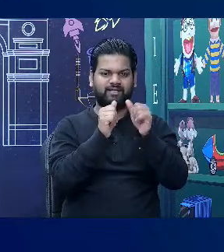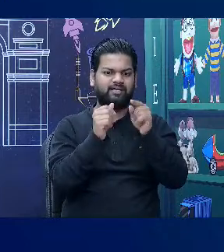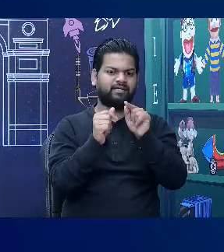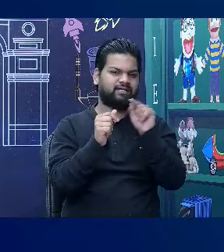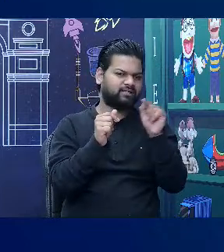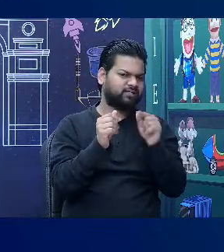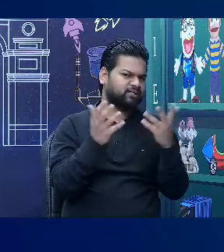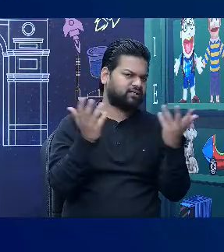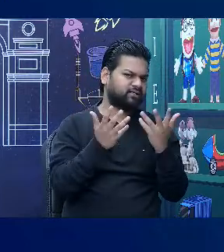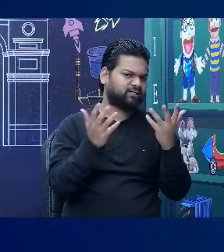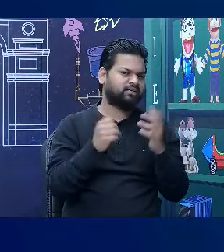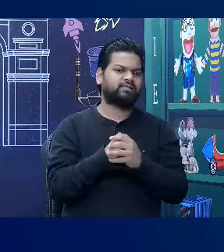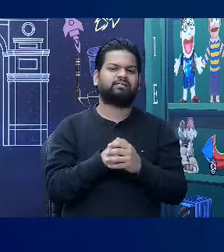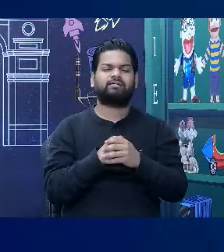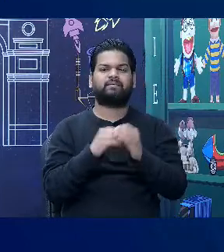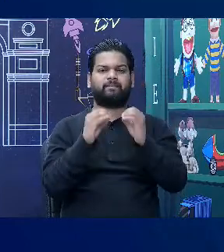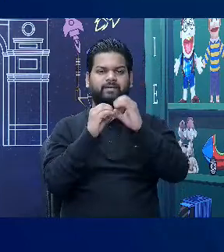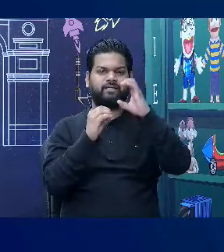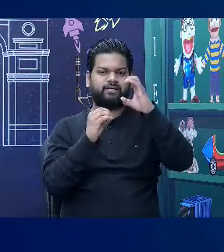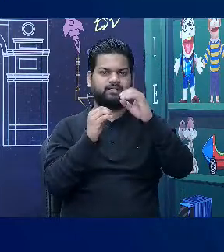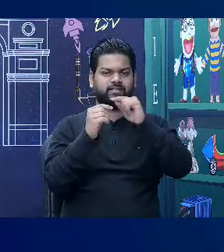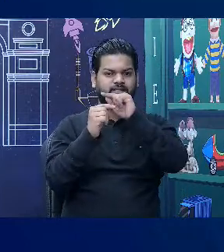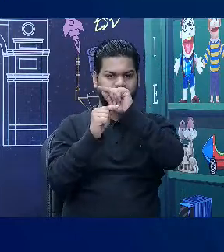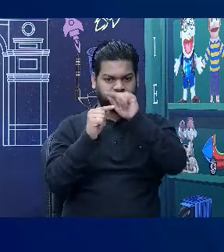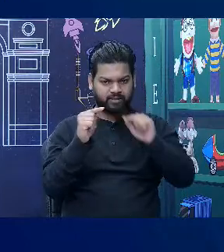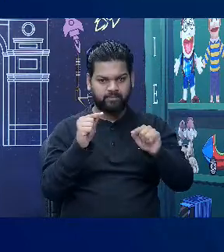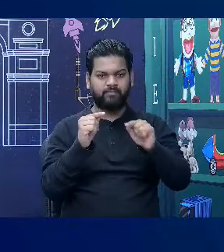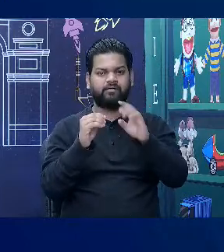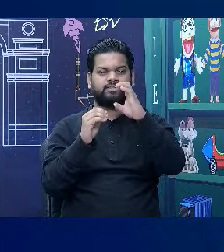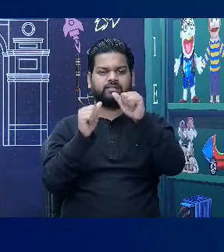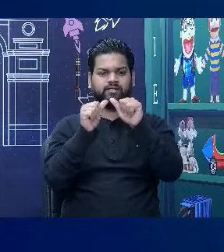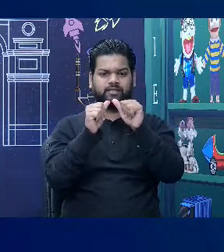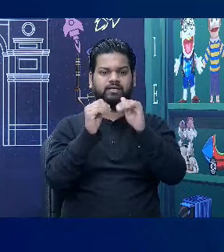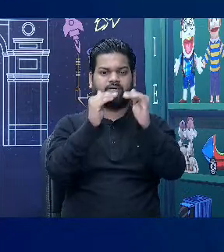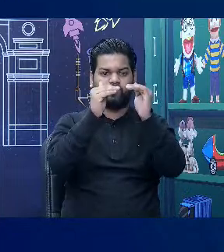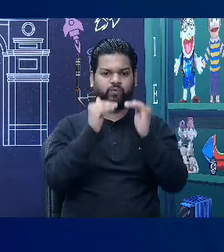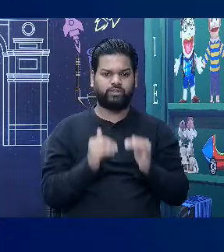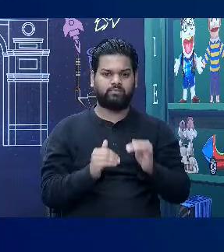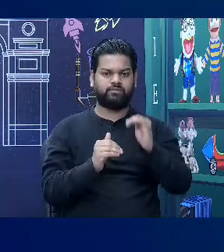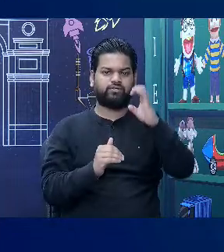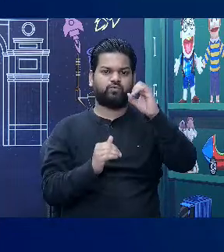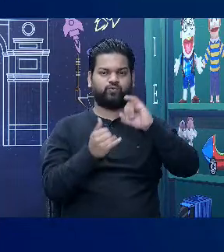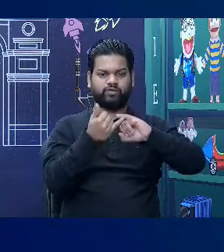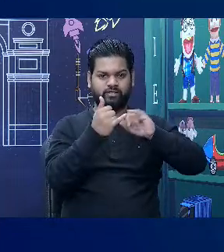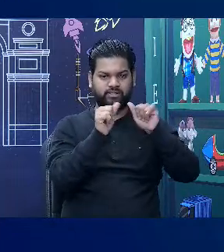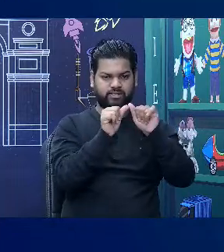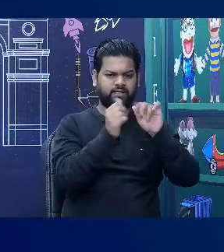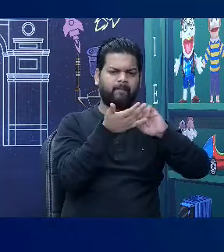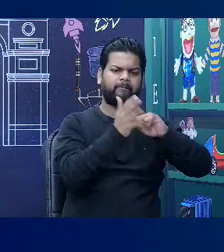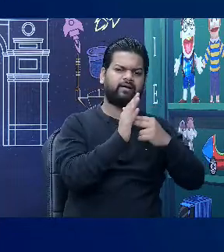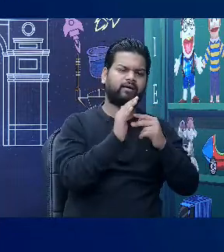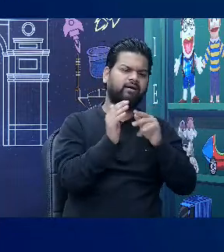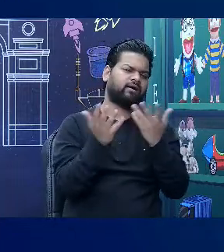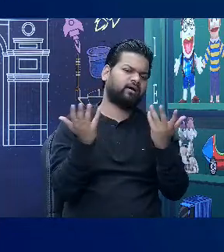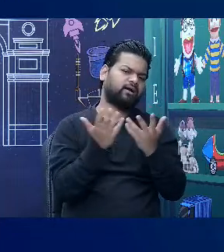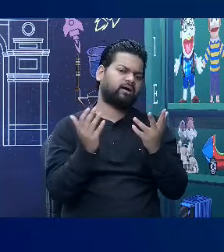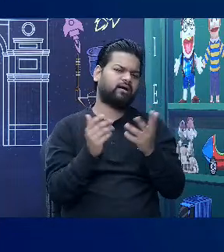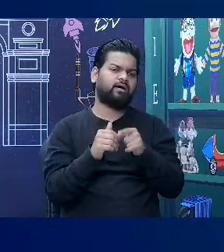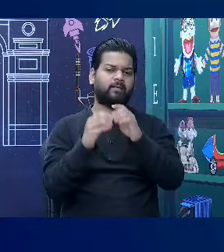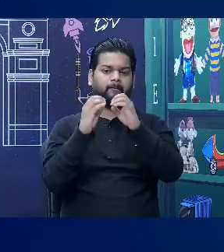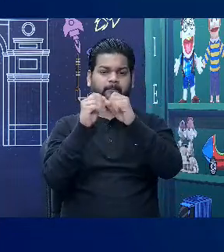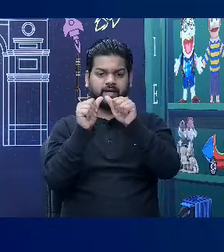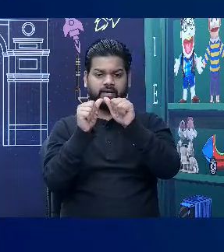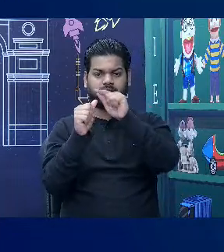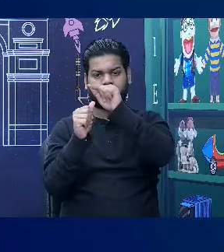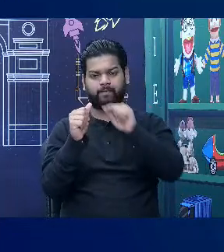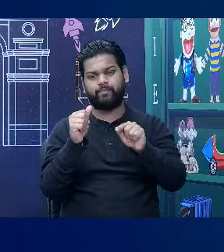perpendicular and CA is hypotenuse. So it is P upon H. And what is cos A? Base upon